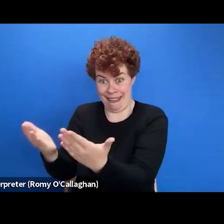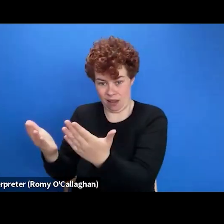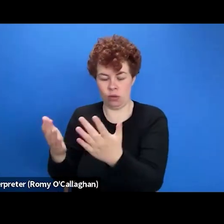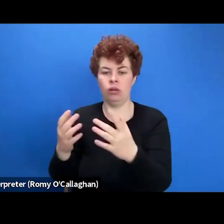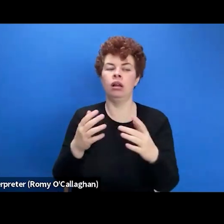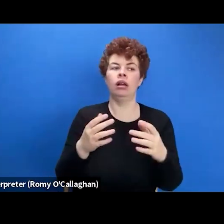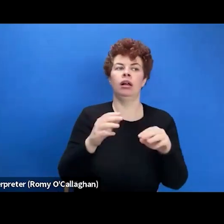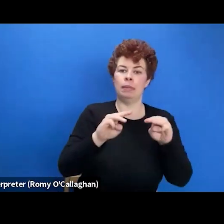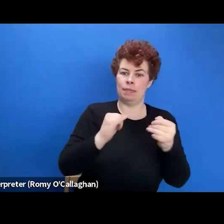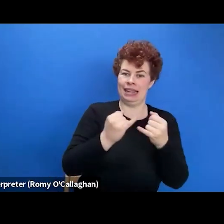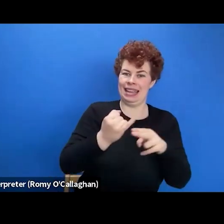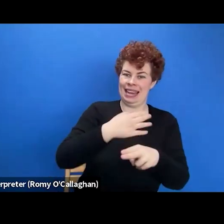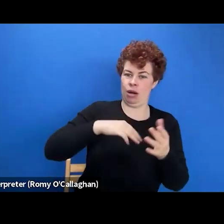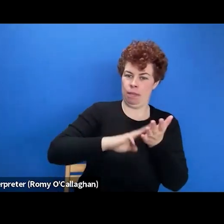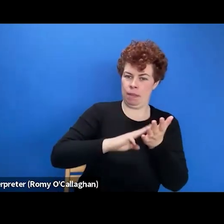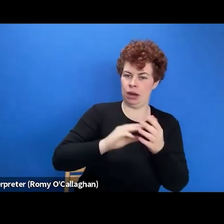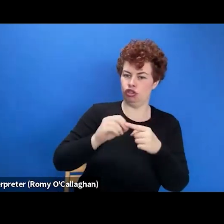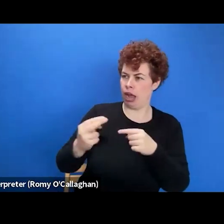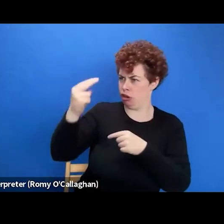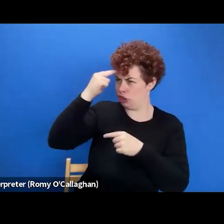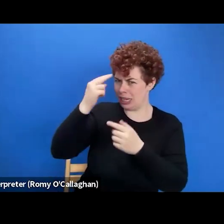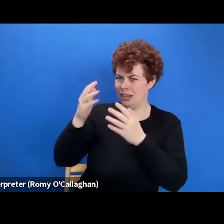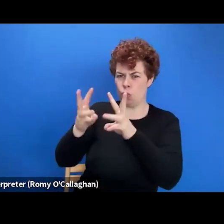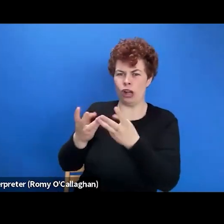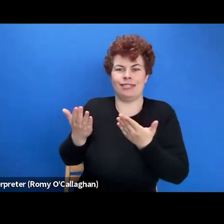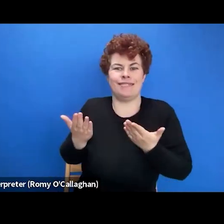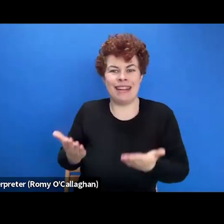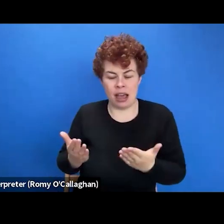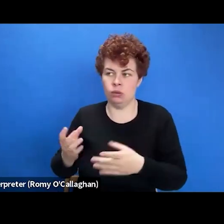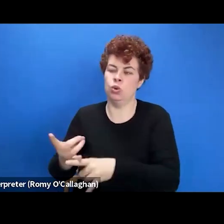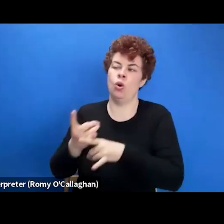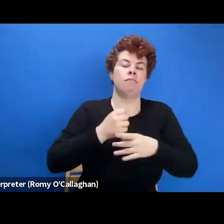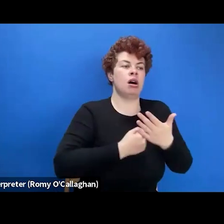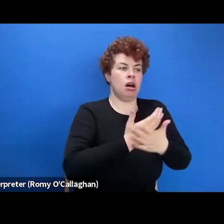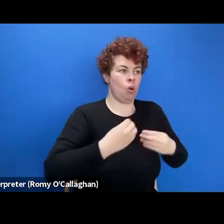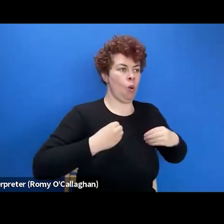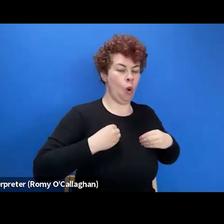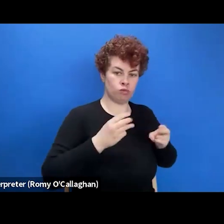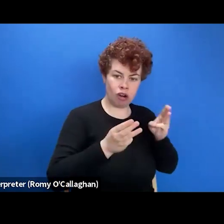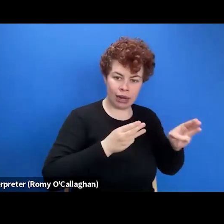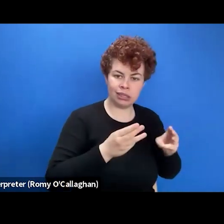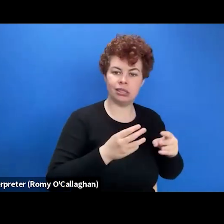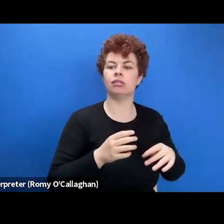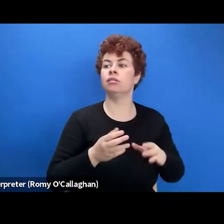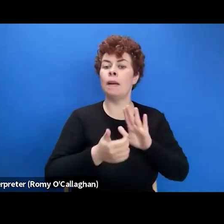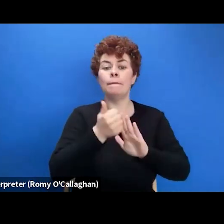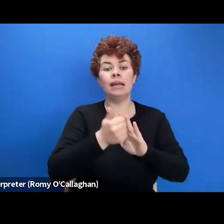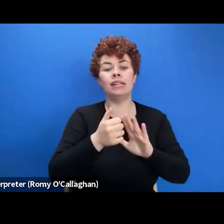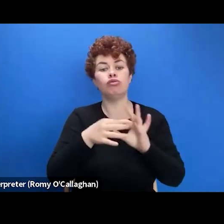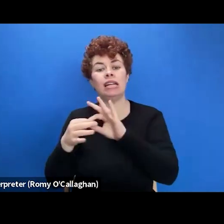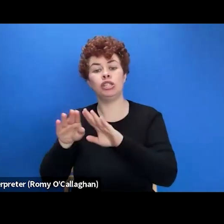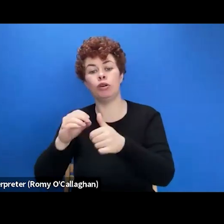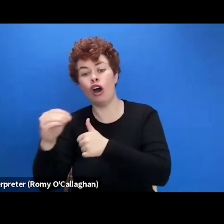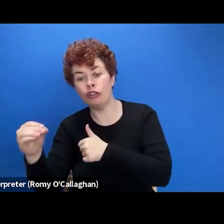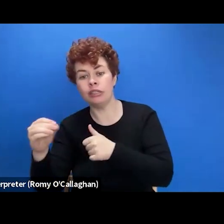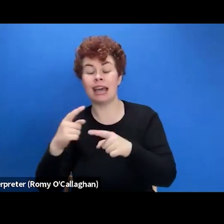issues that are very present and topical right now, develop their practice, create relationships with others, and as Lizzie said, to engage